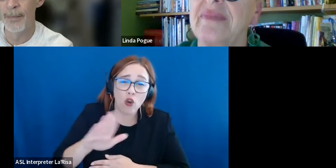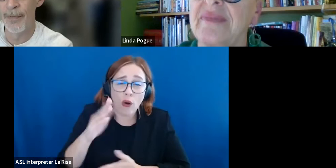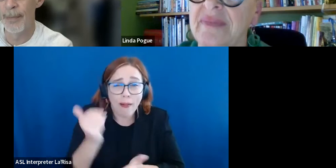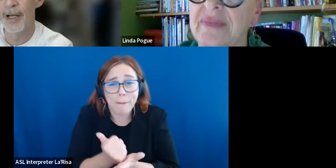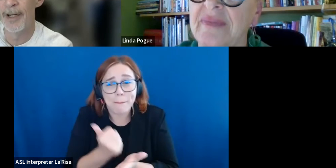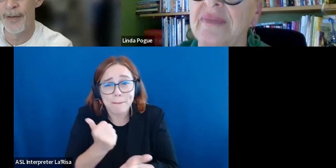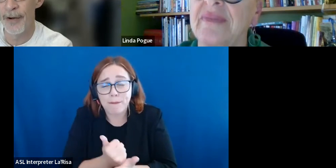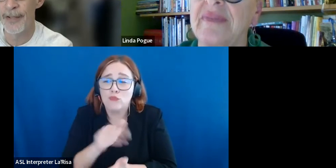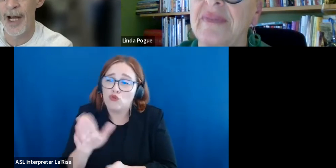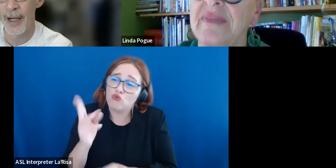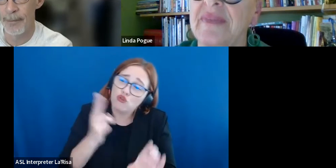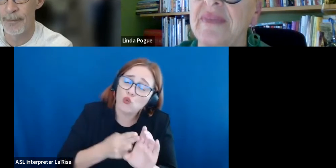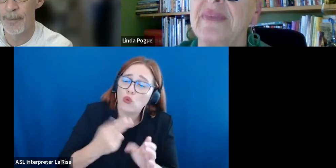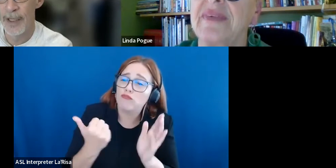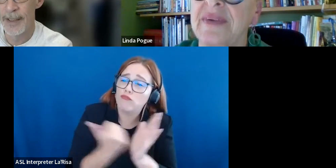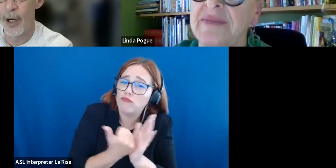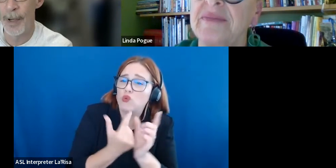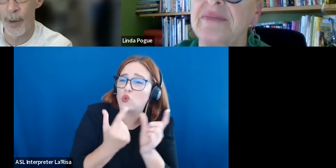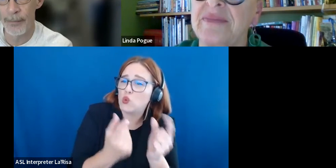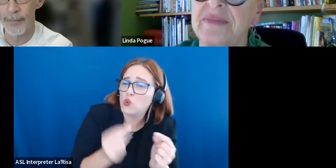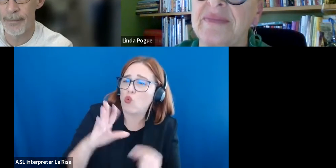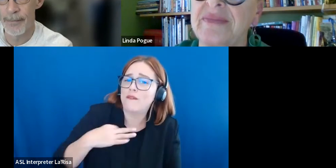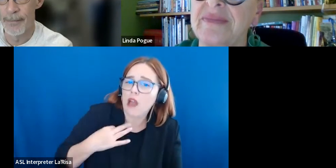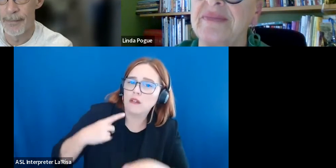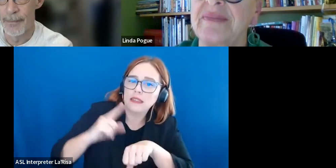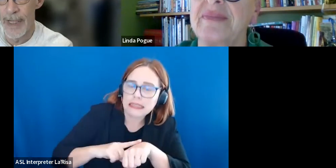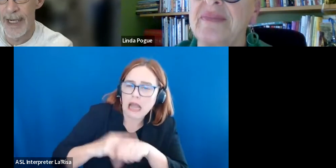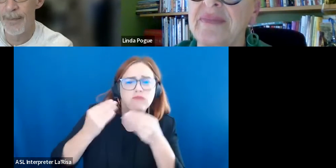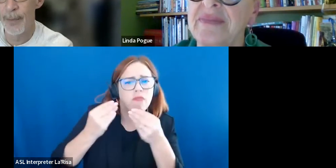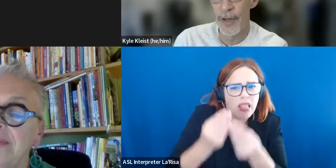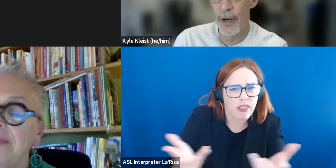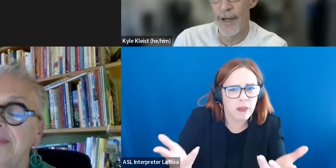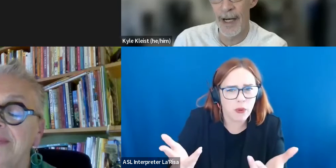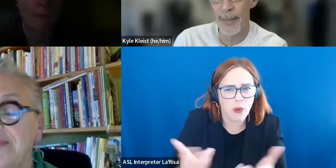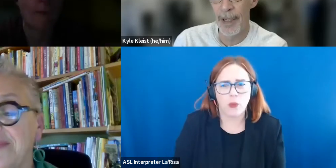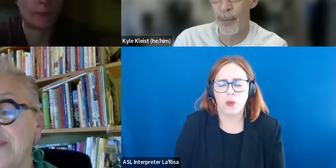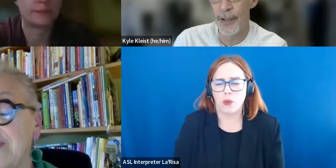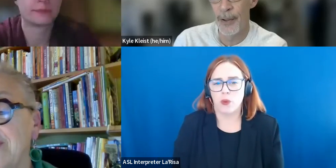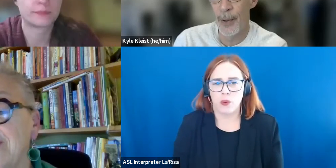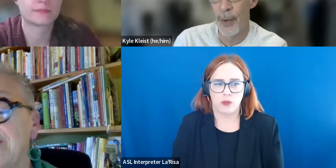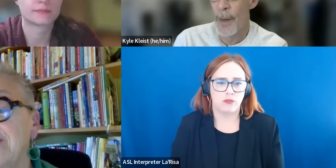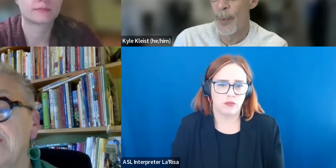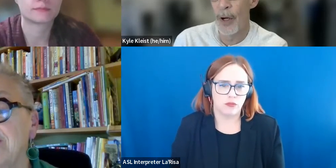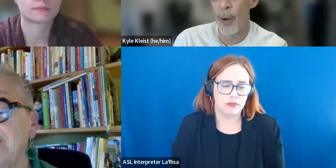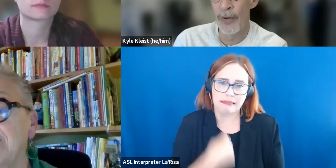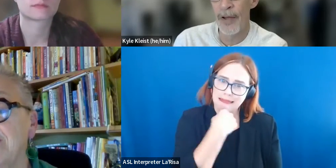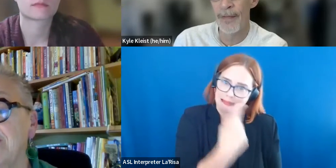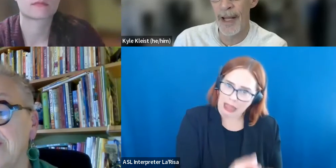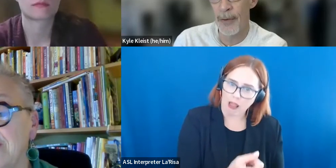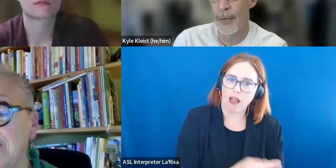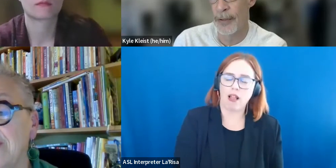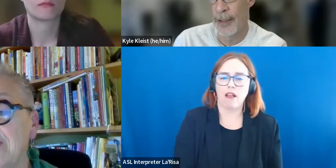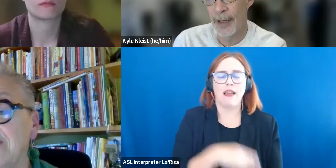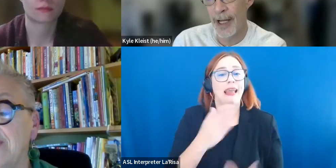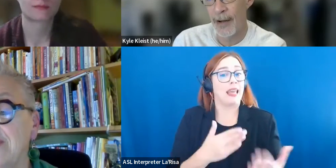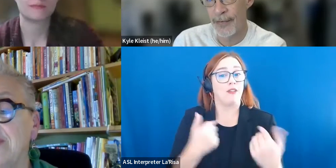them giving of their time to help out. even with our event, I mean, we always send thank